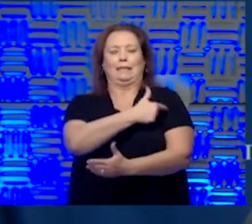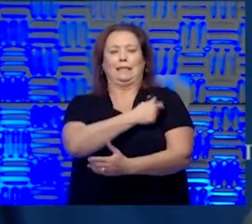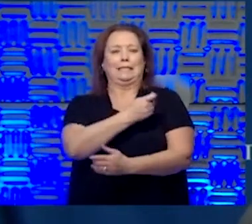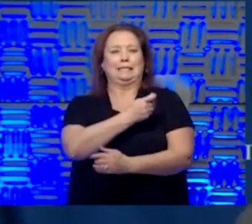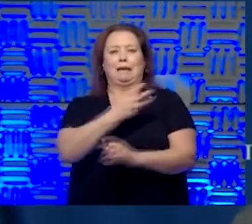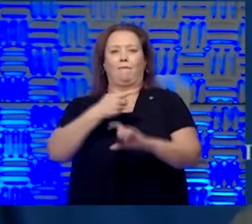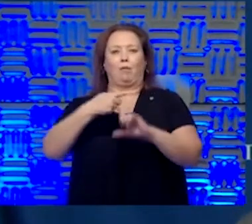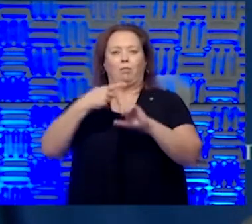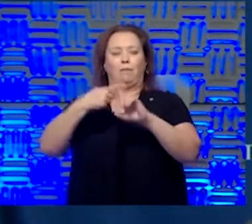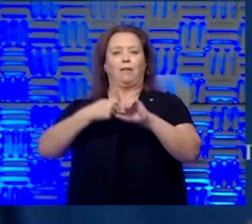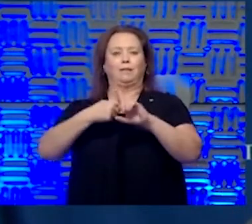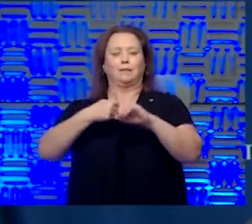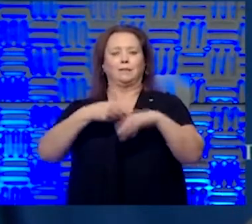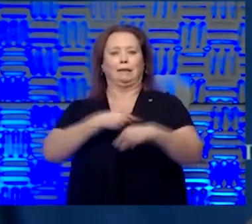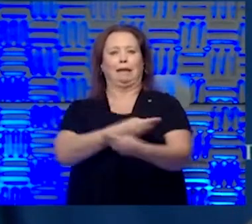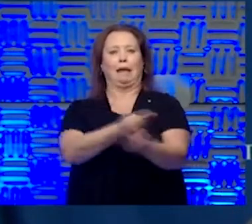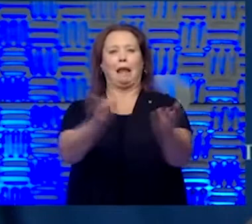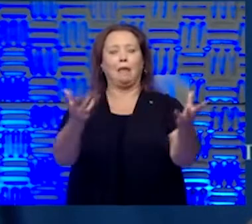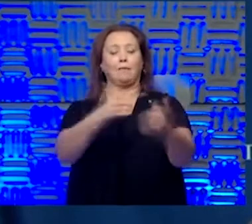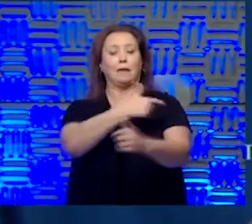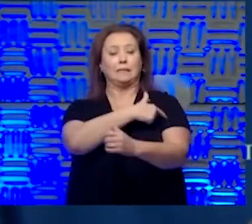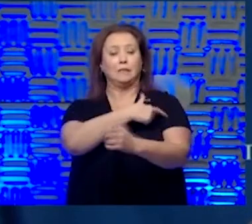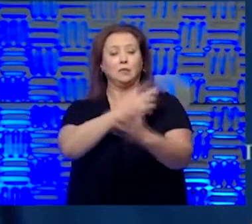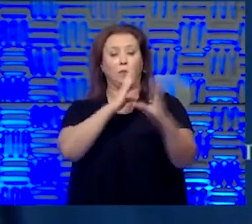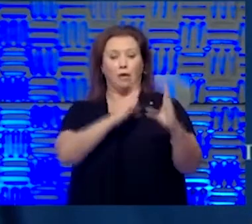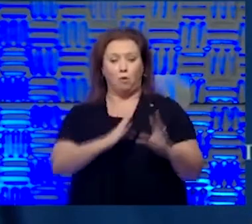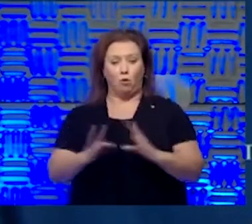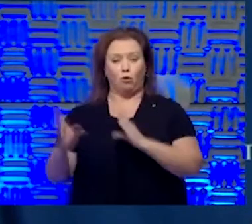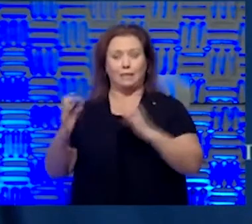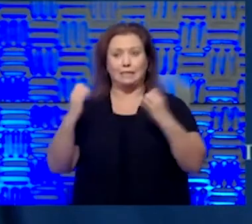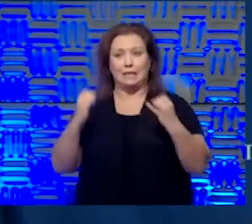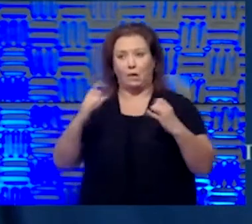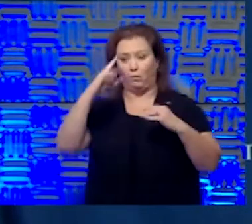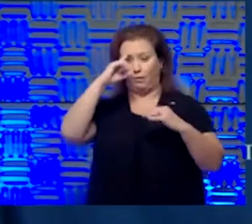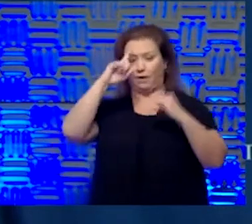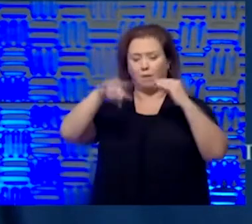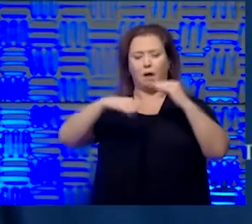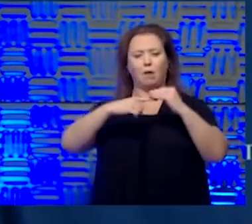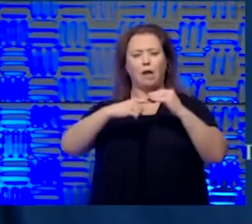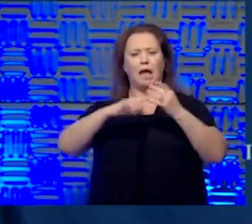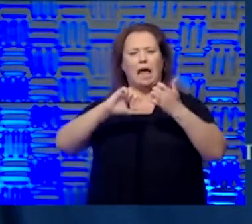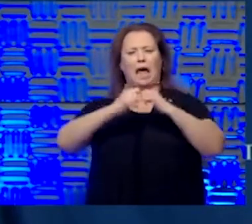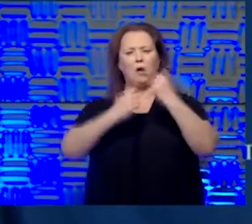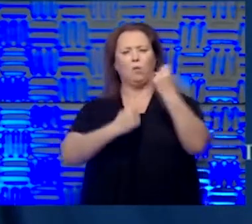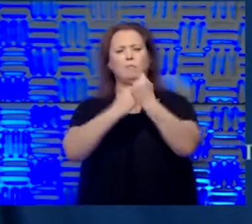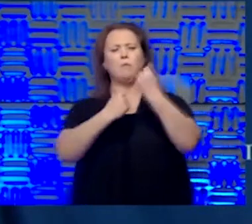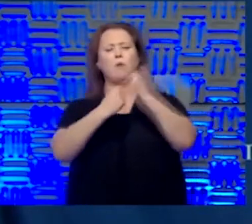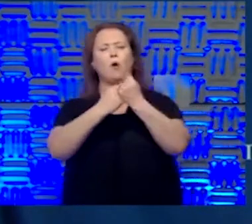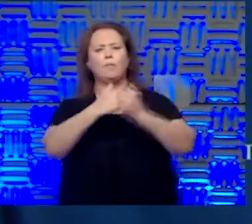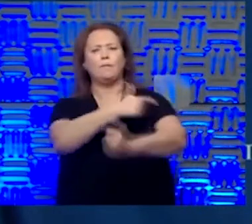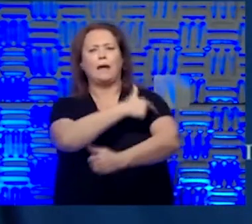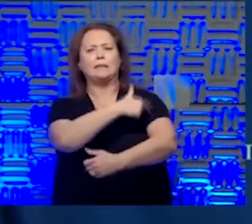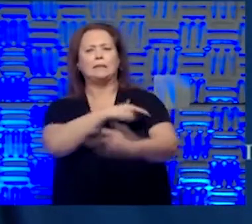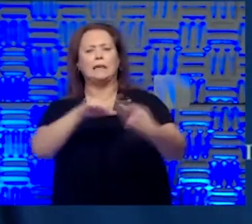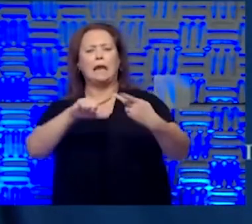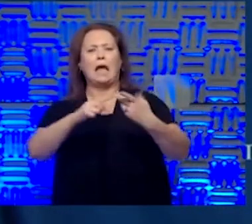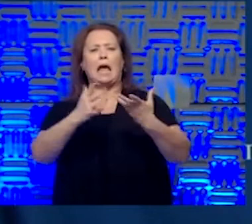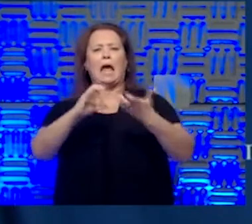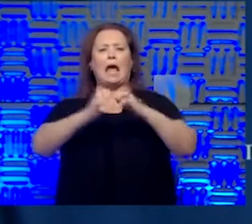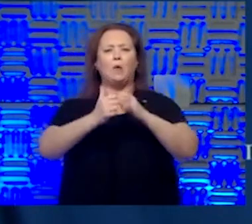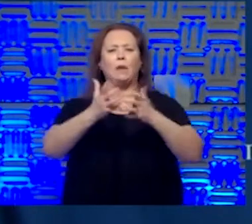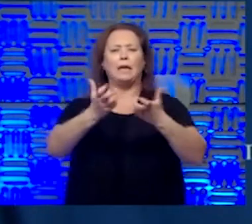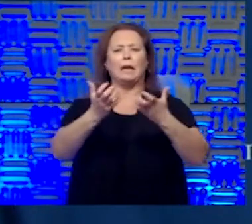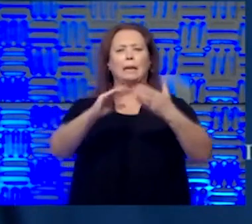do that. So if we can get organized now and be thinking about what's the way to promote it, what's the way to get community buy-in, what's the way